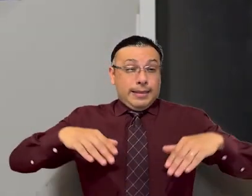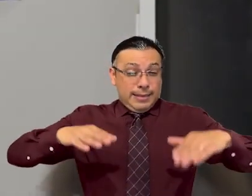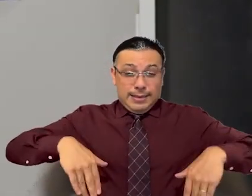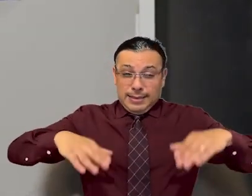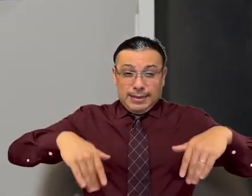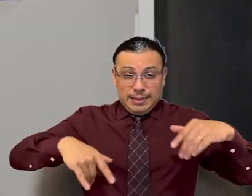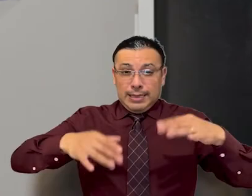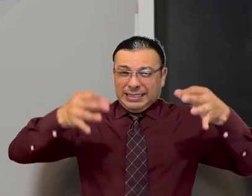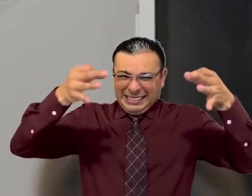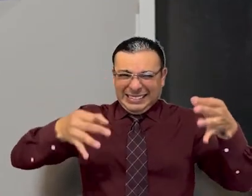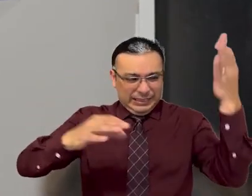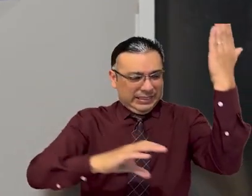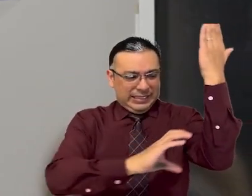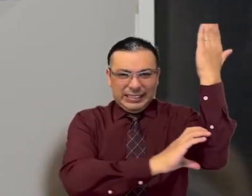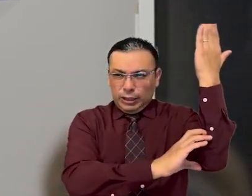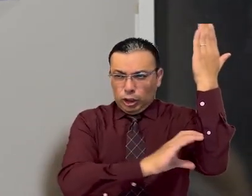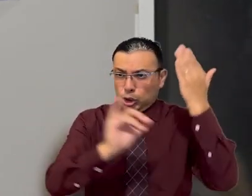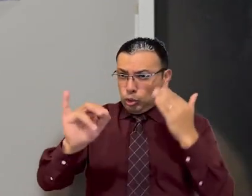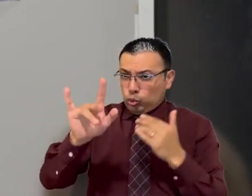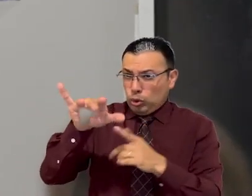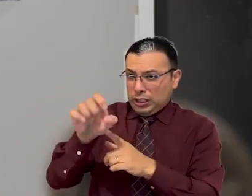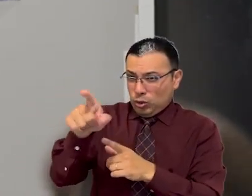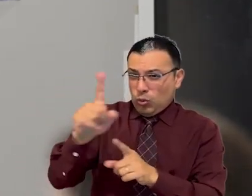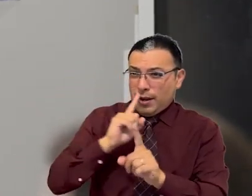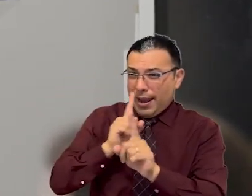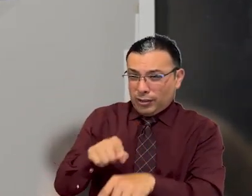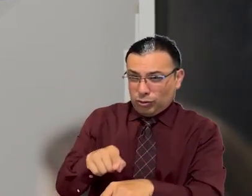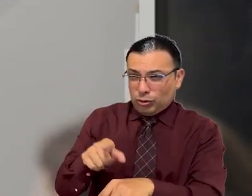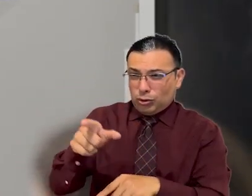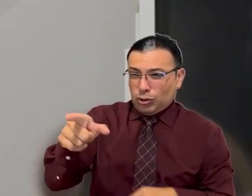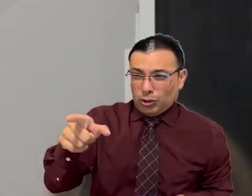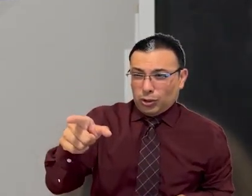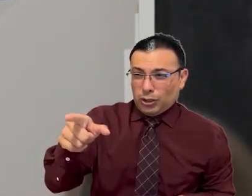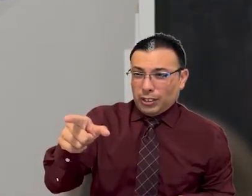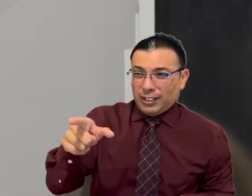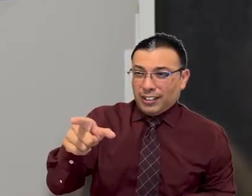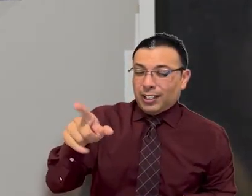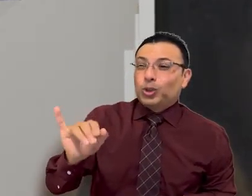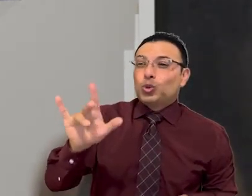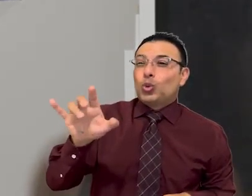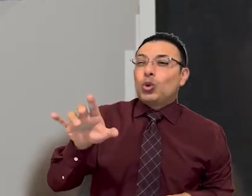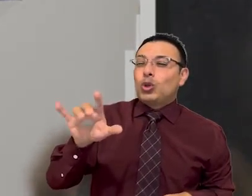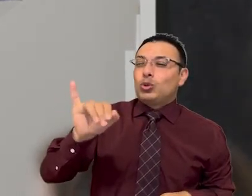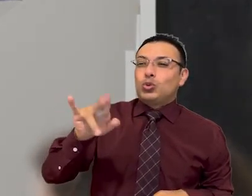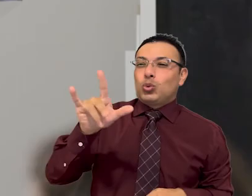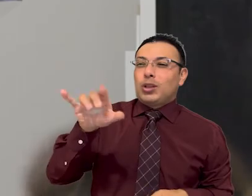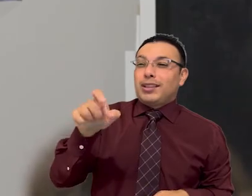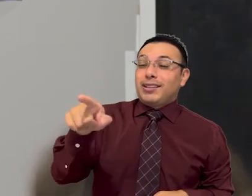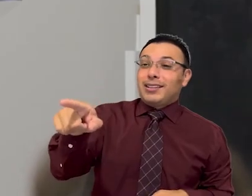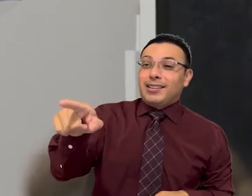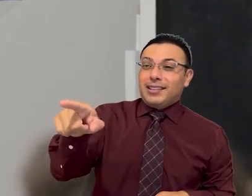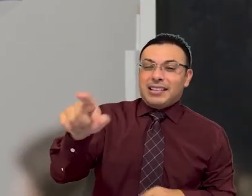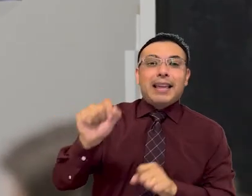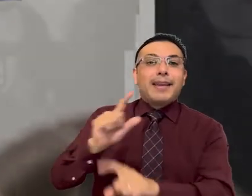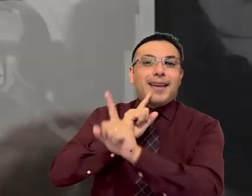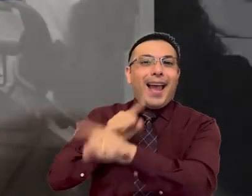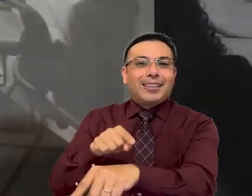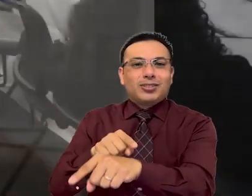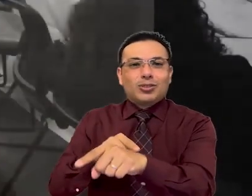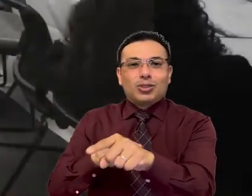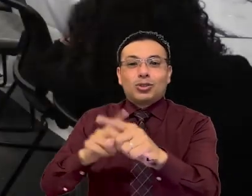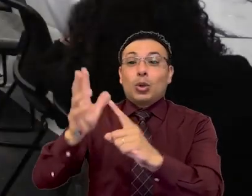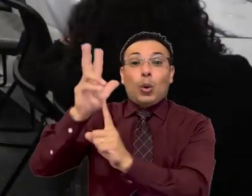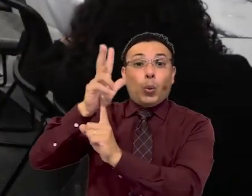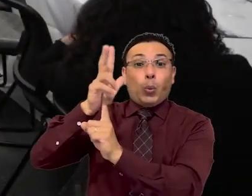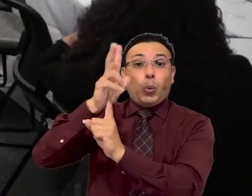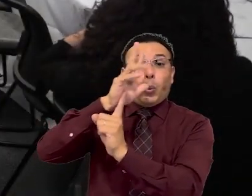want to answer that. But she's right here behind you, Michelle. But let's break and take that answer here.